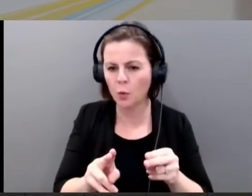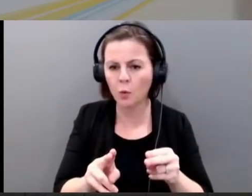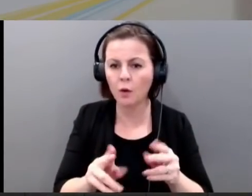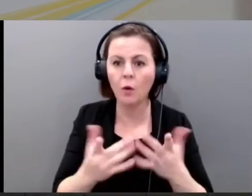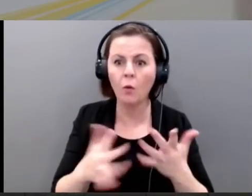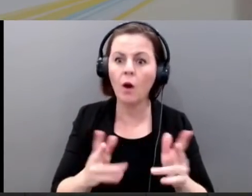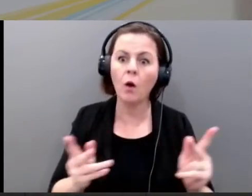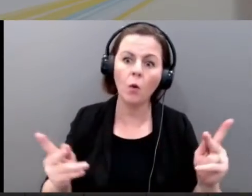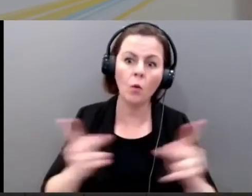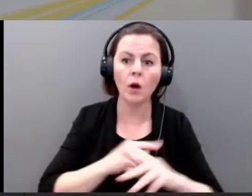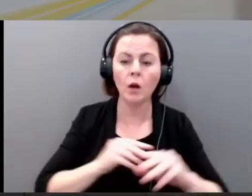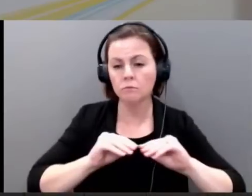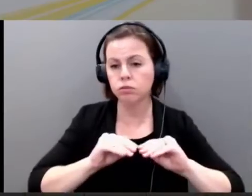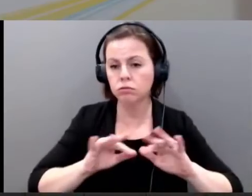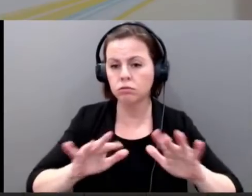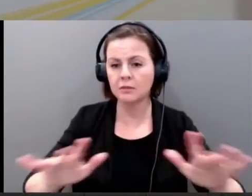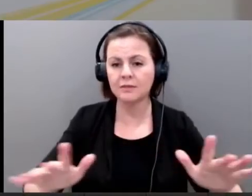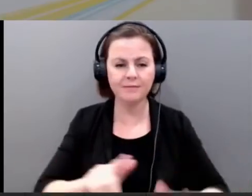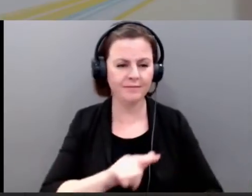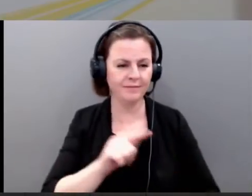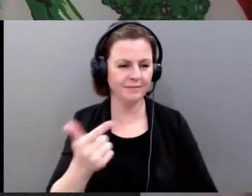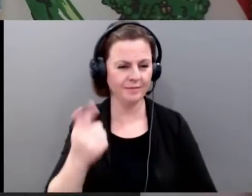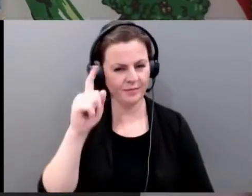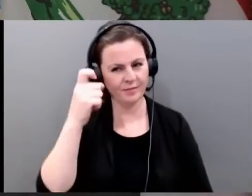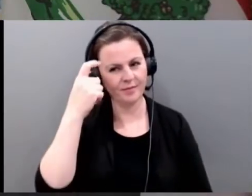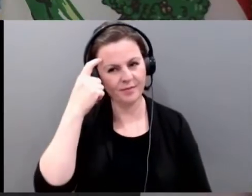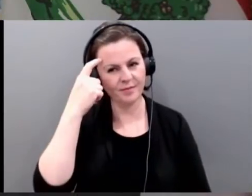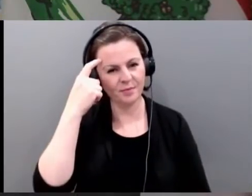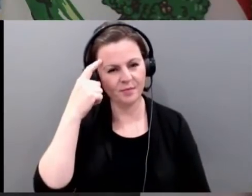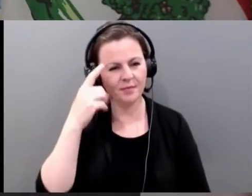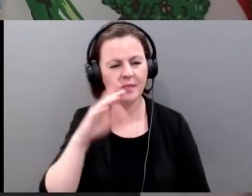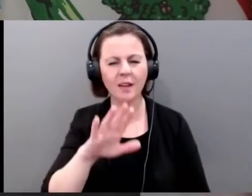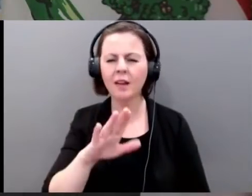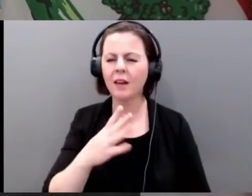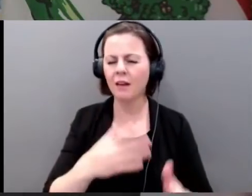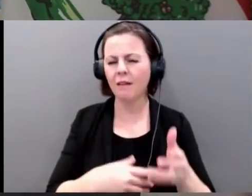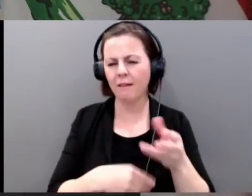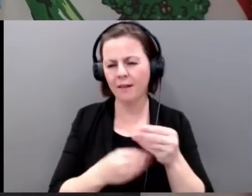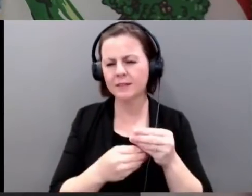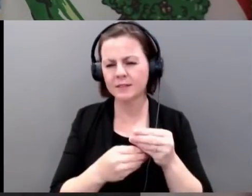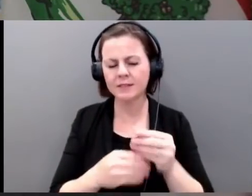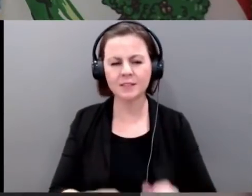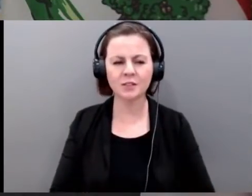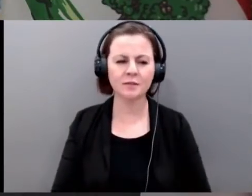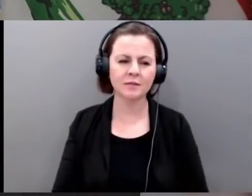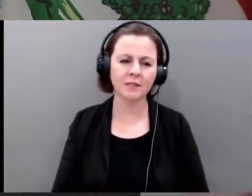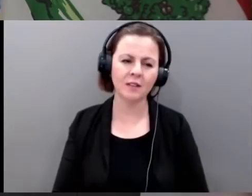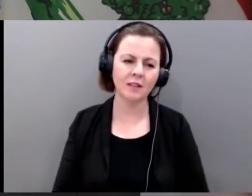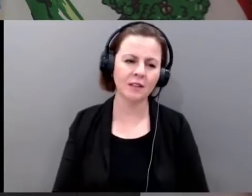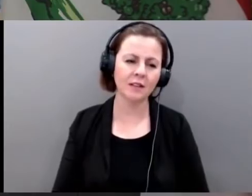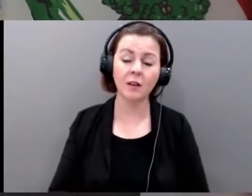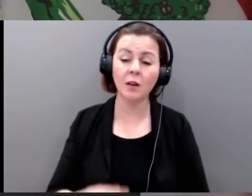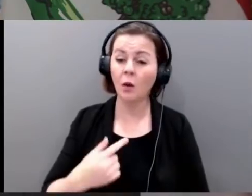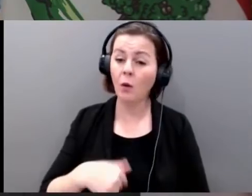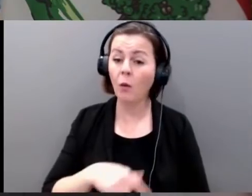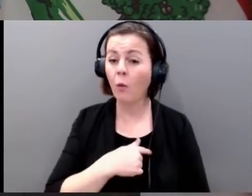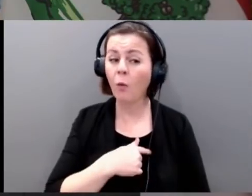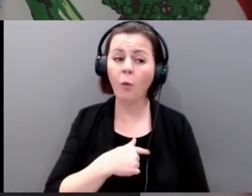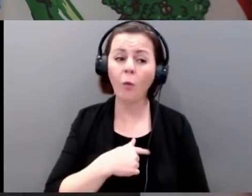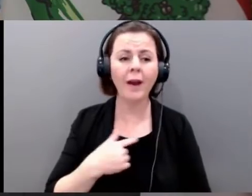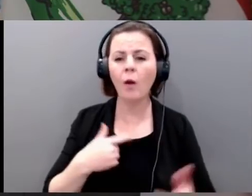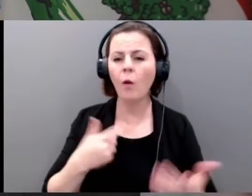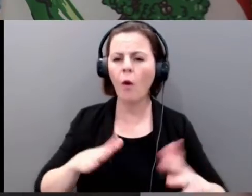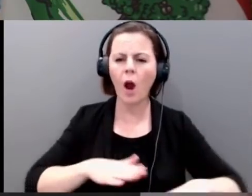worse. And Shane, let me add just that, it's not our intention or desire to want to be